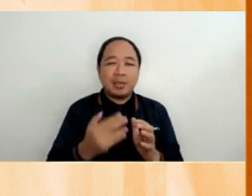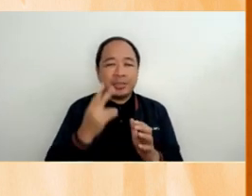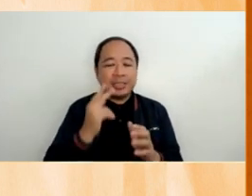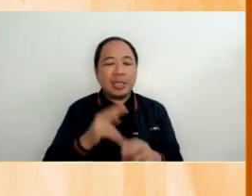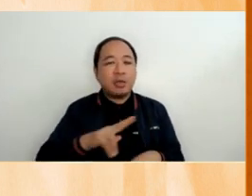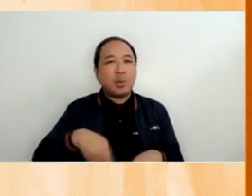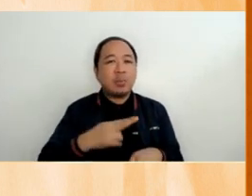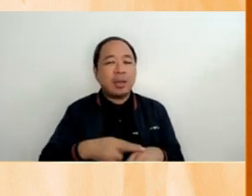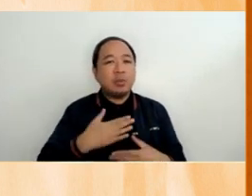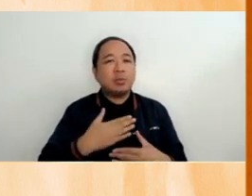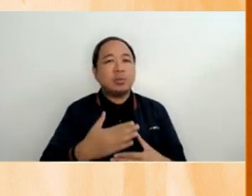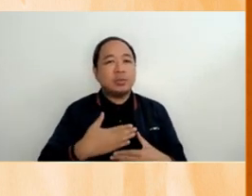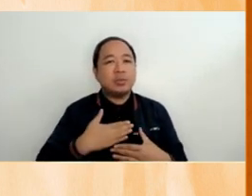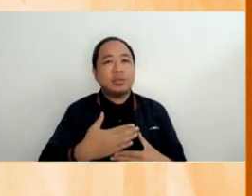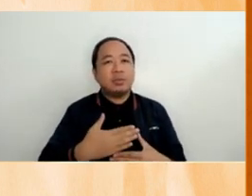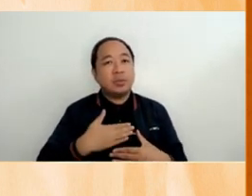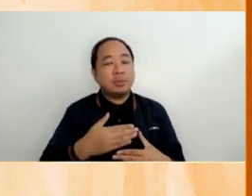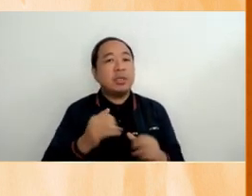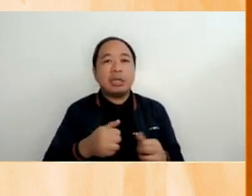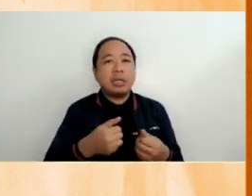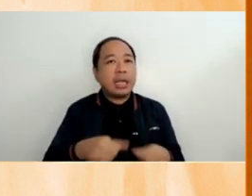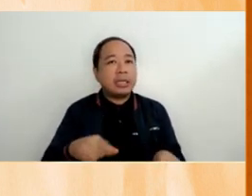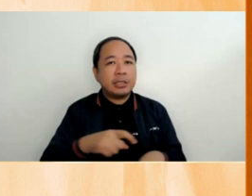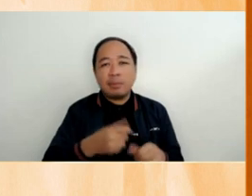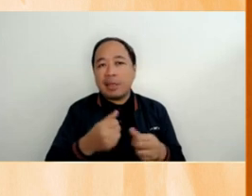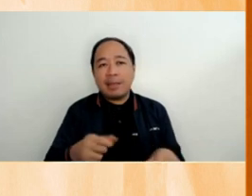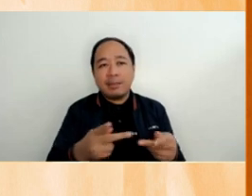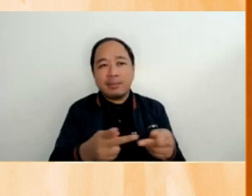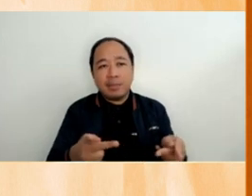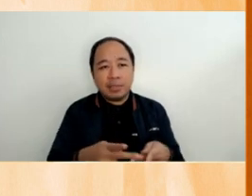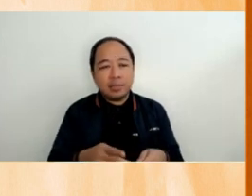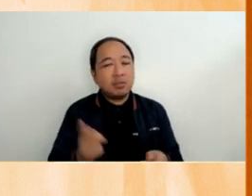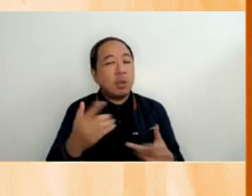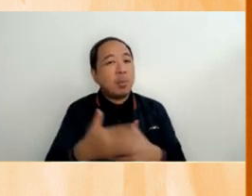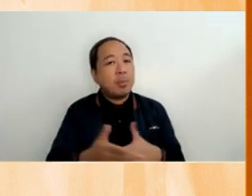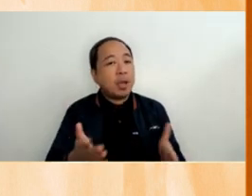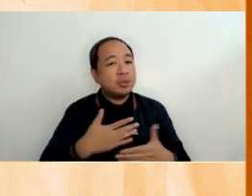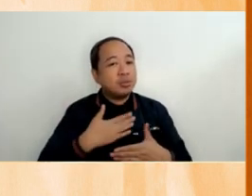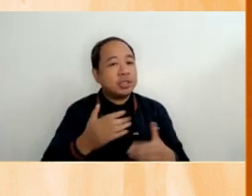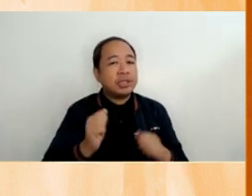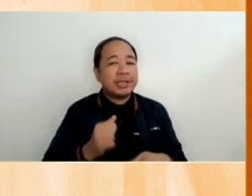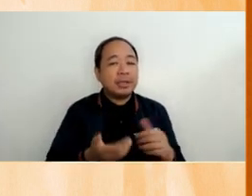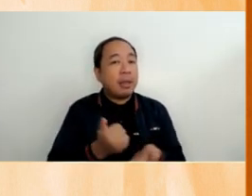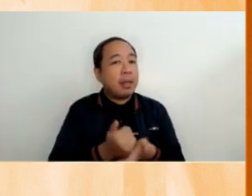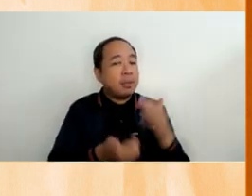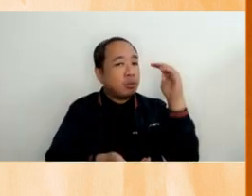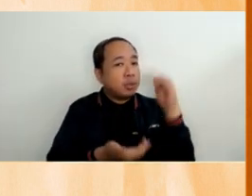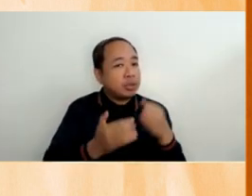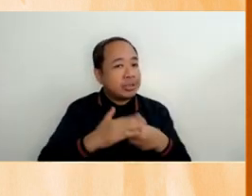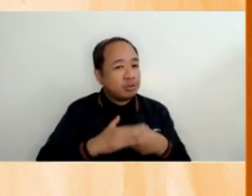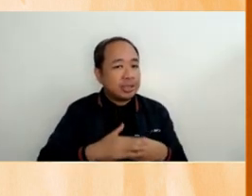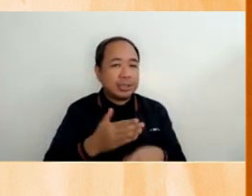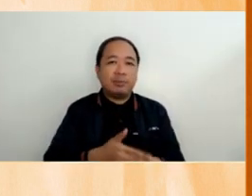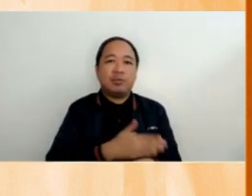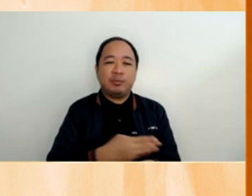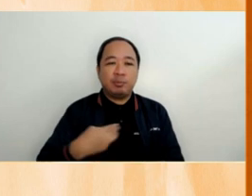its normal rhythm. You can do it anywhere, anytime. Box breathing can help reduce stress and